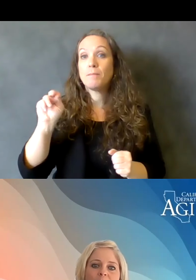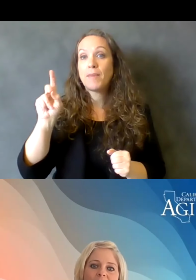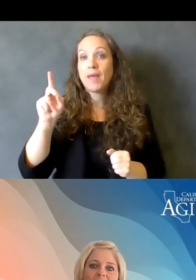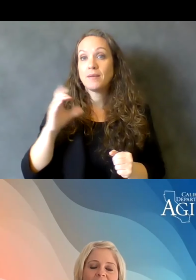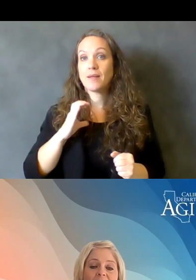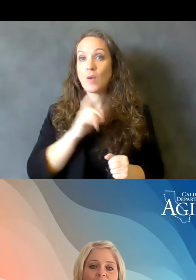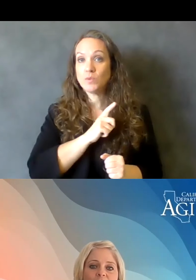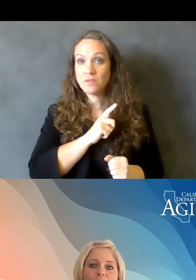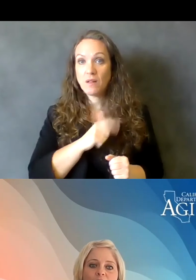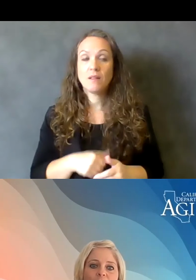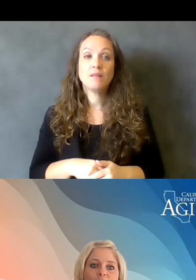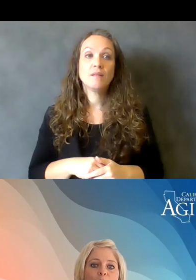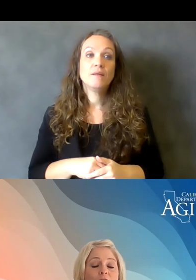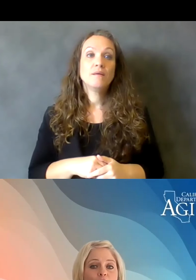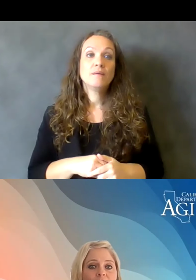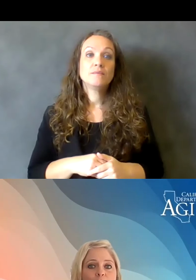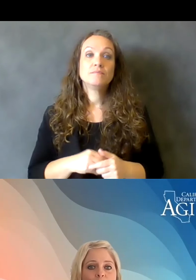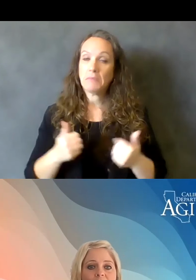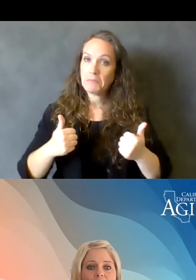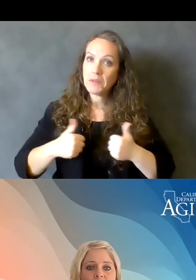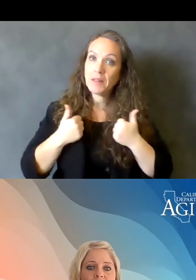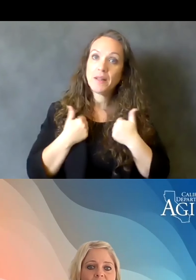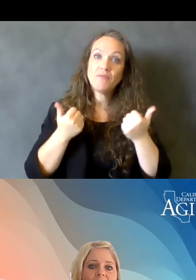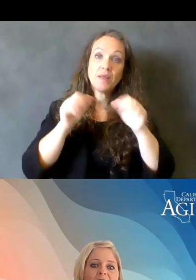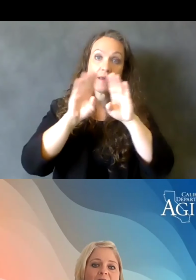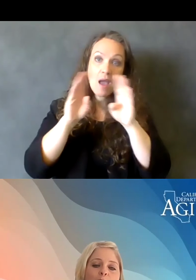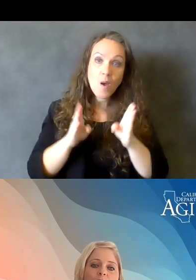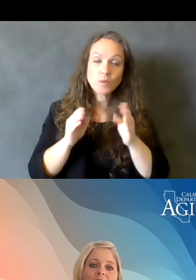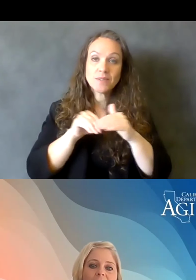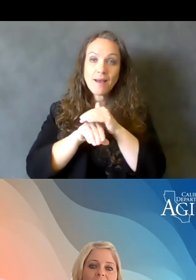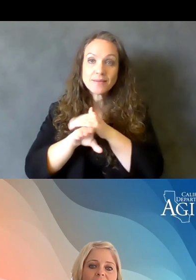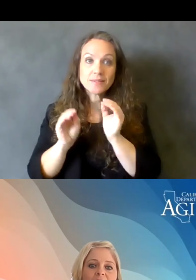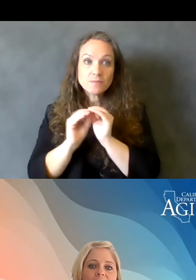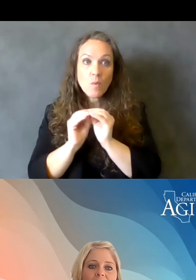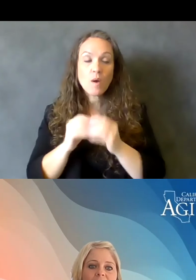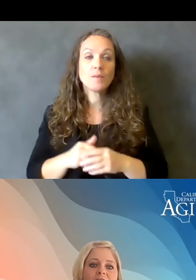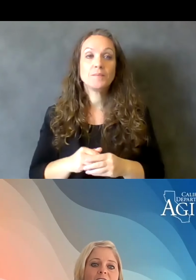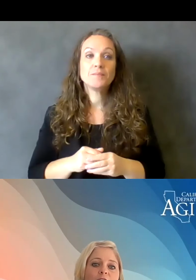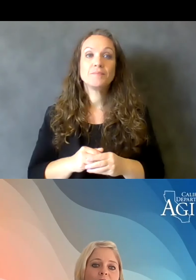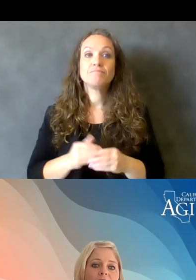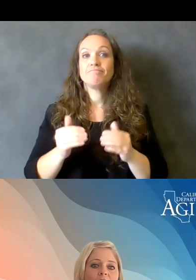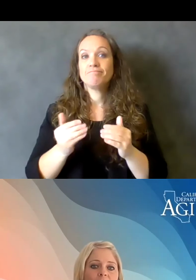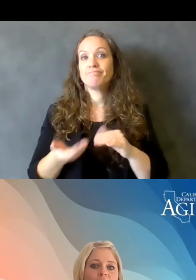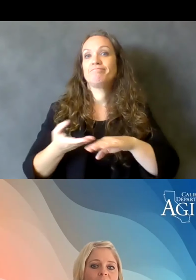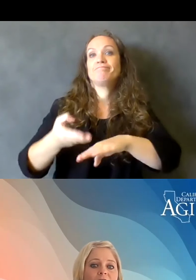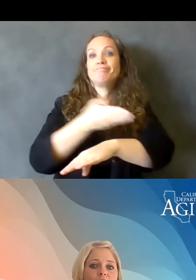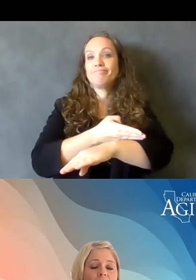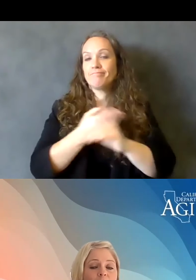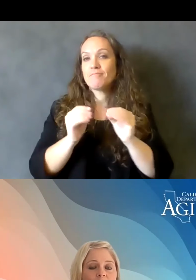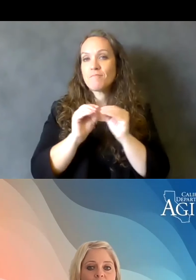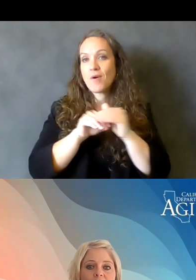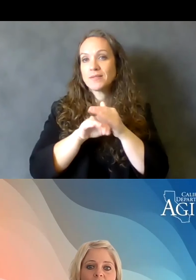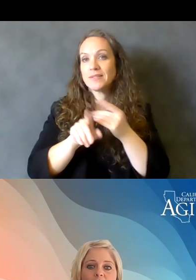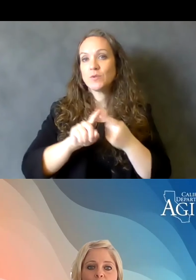livable communities and housing for adults with the Strategic Growth Council, and improving access to LTS, including the launch of the